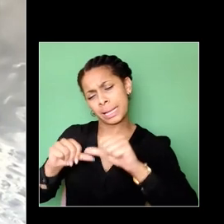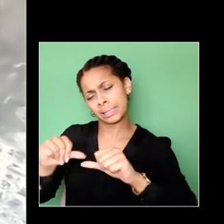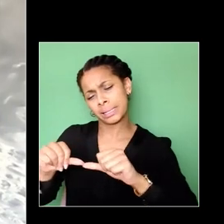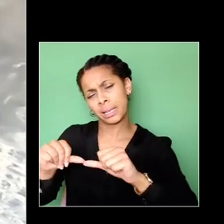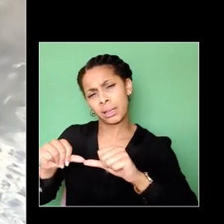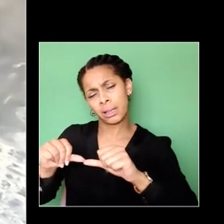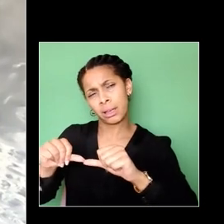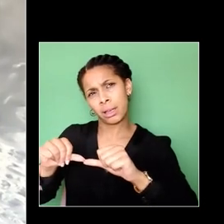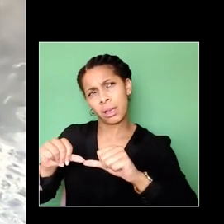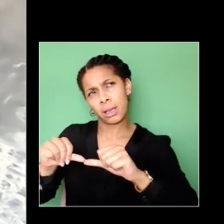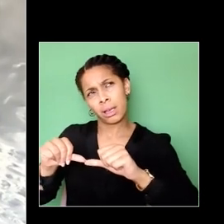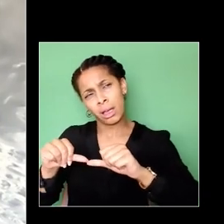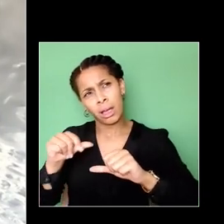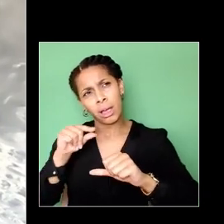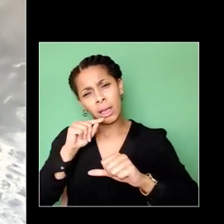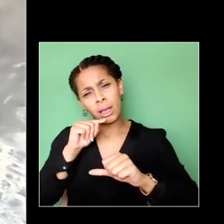Literally thinking in terms of